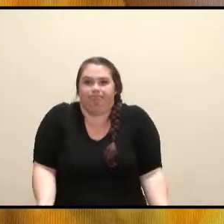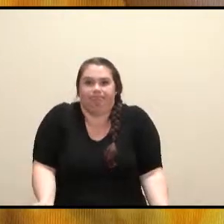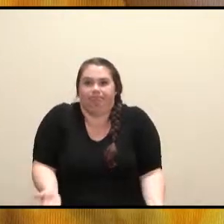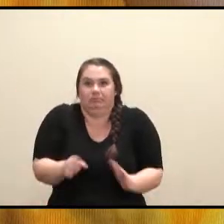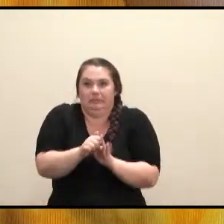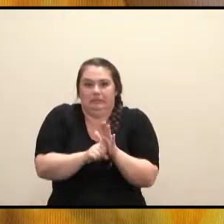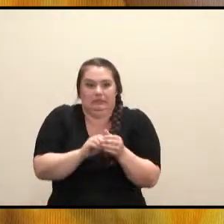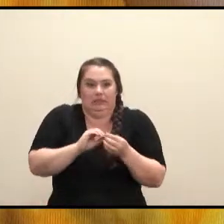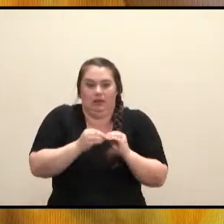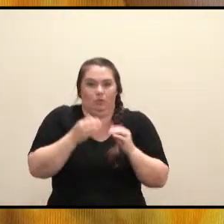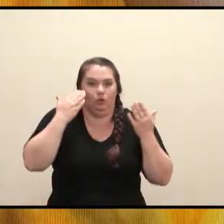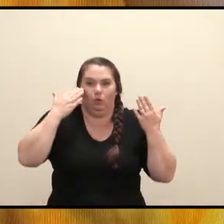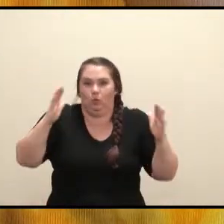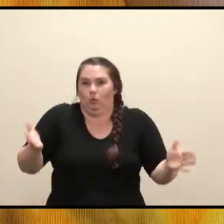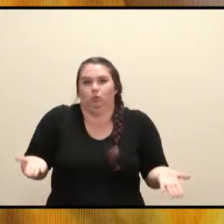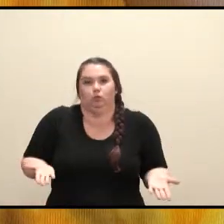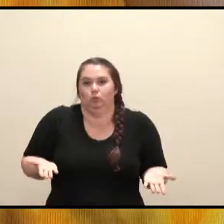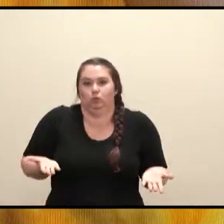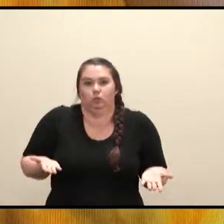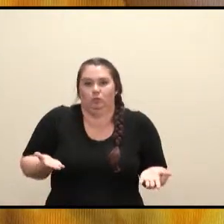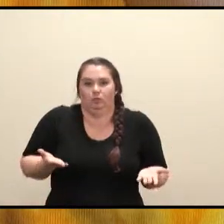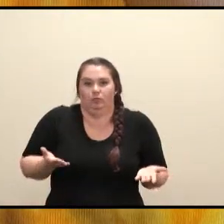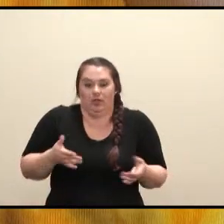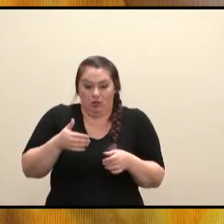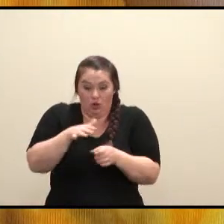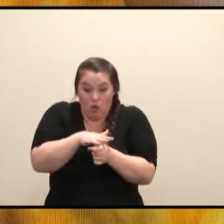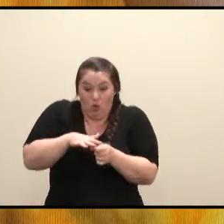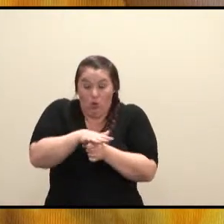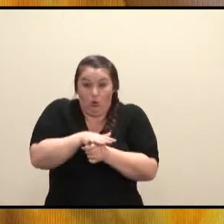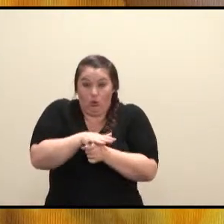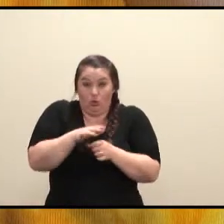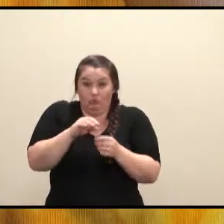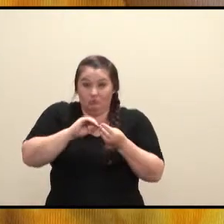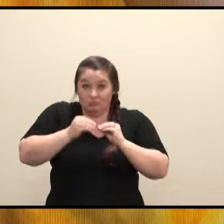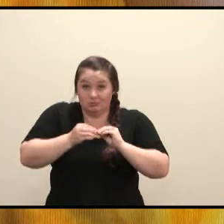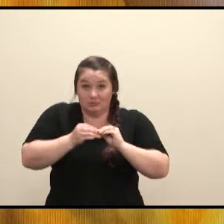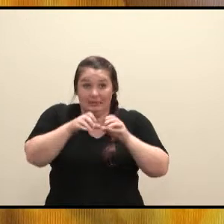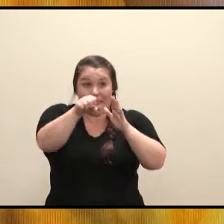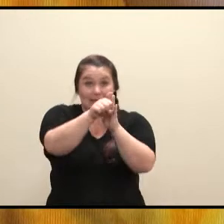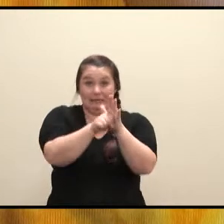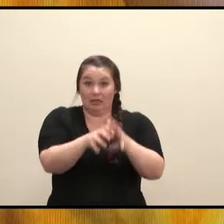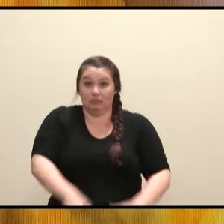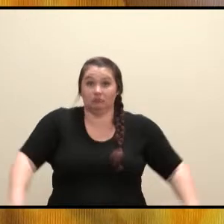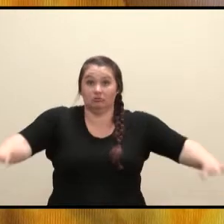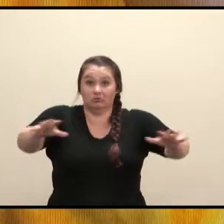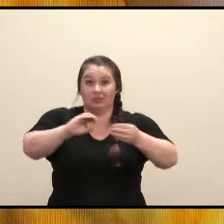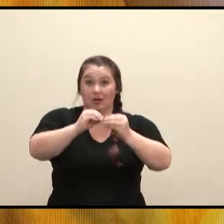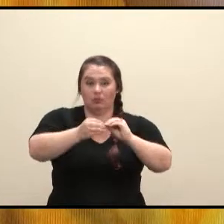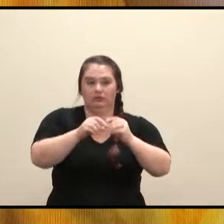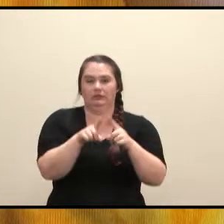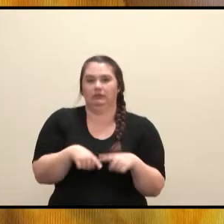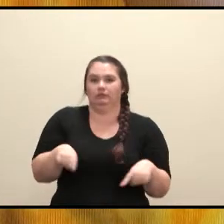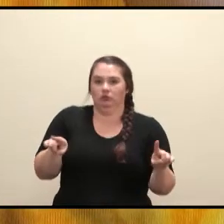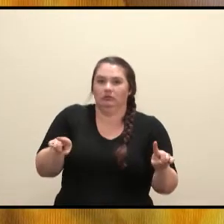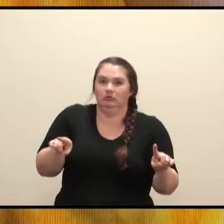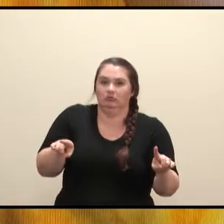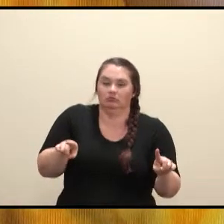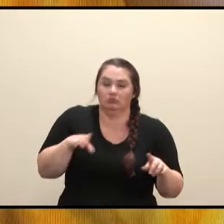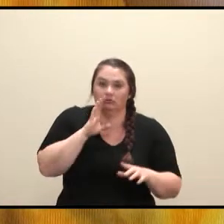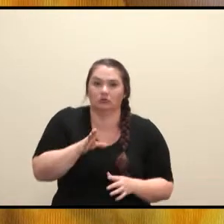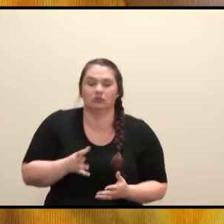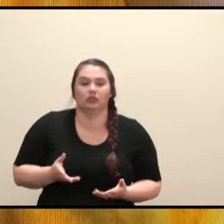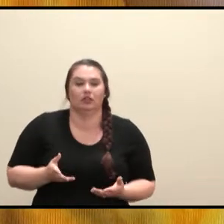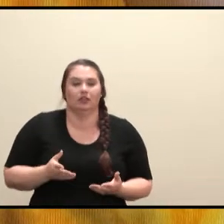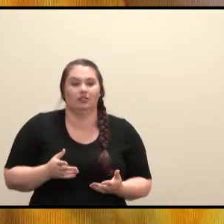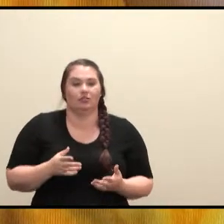not quite the same as what our local values are. There's a few differences. They're primarily related to local